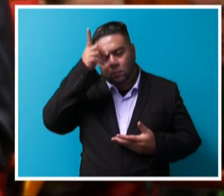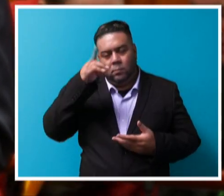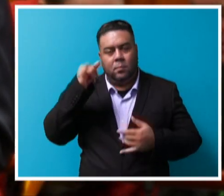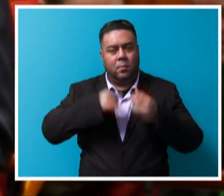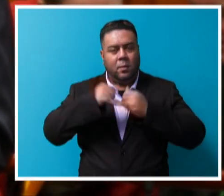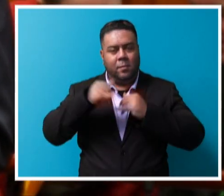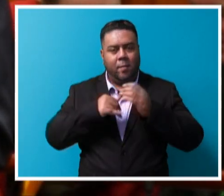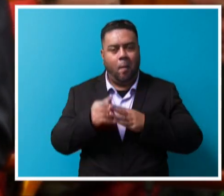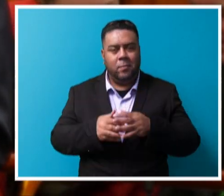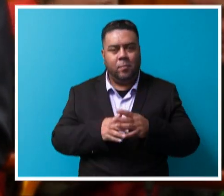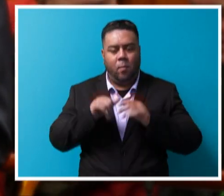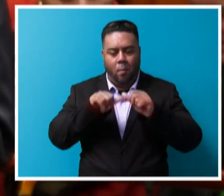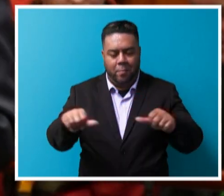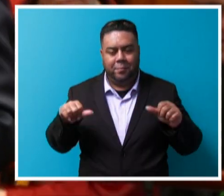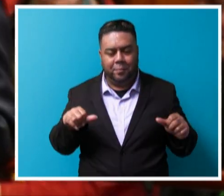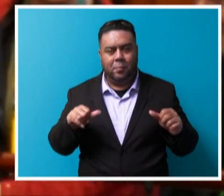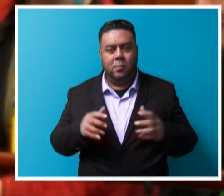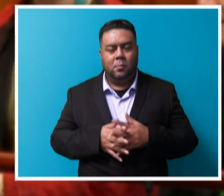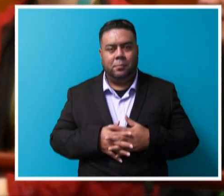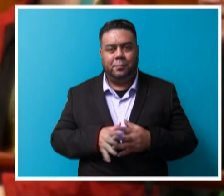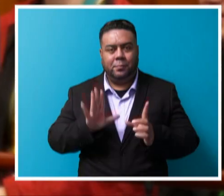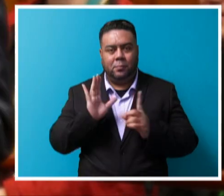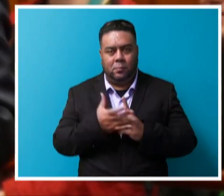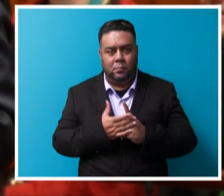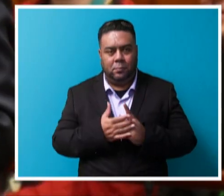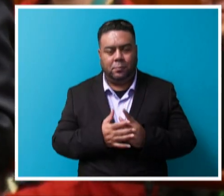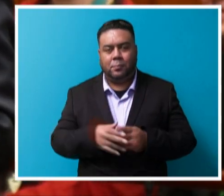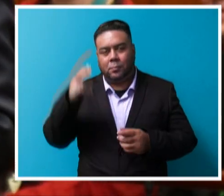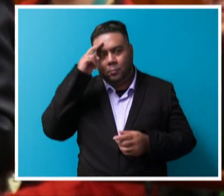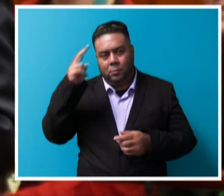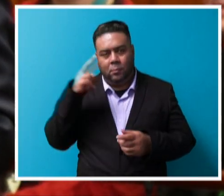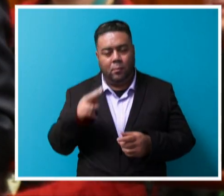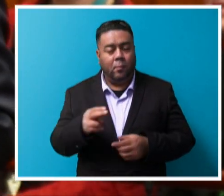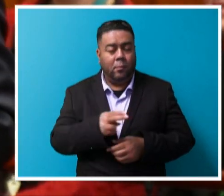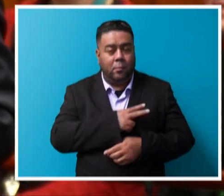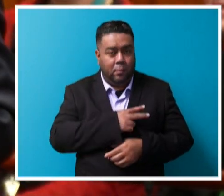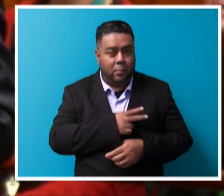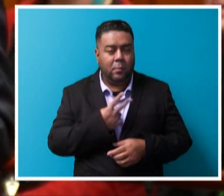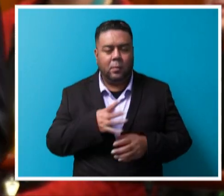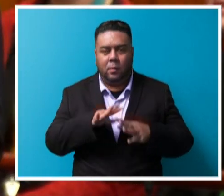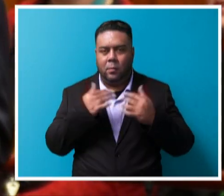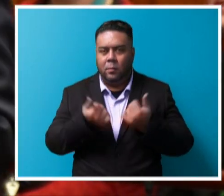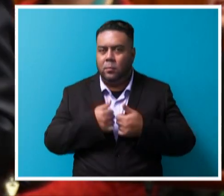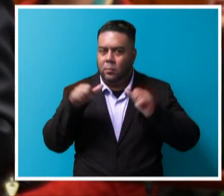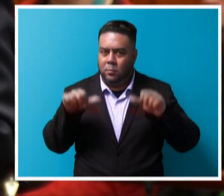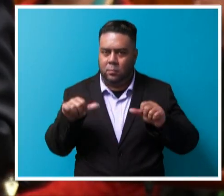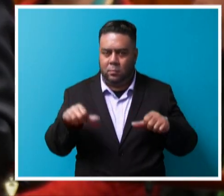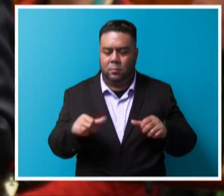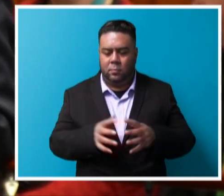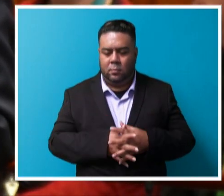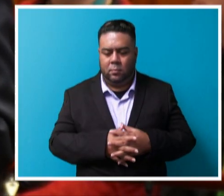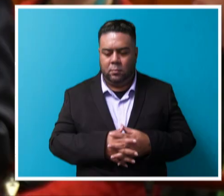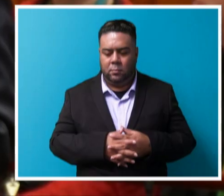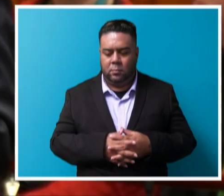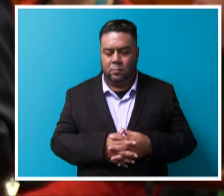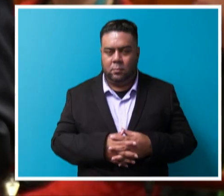agriculture, tourism, climate resilience, national security, and social protection. It demonstrates that economic growth